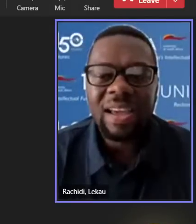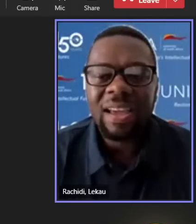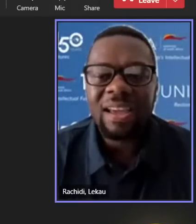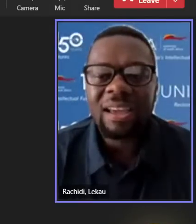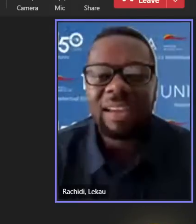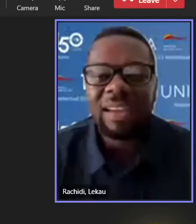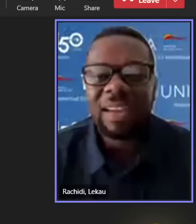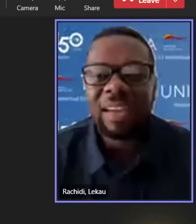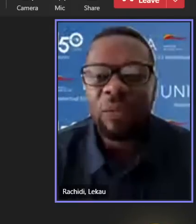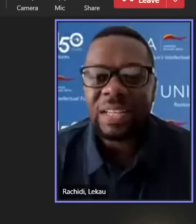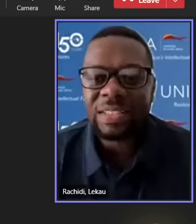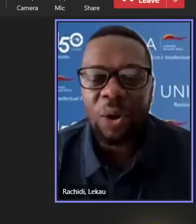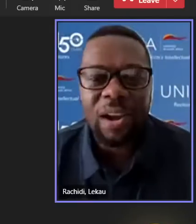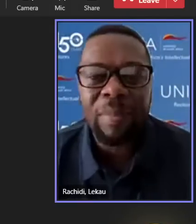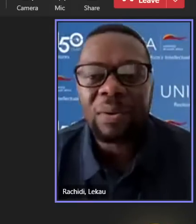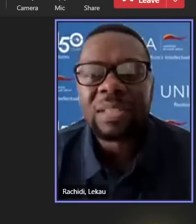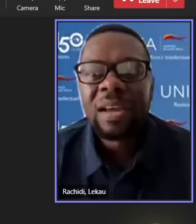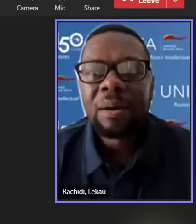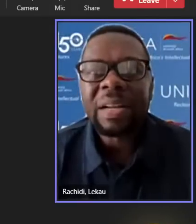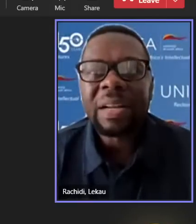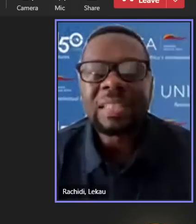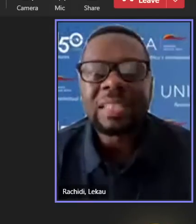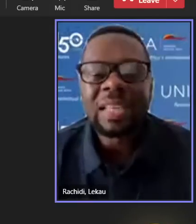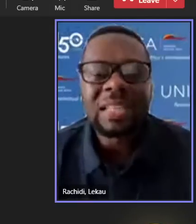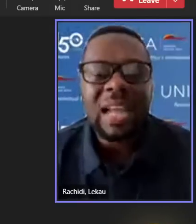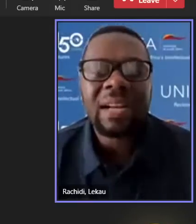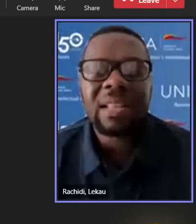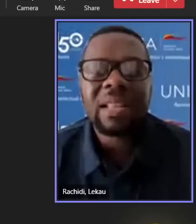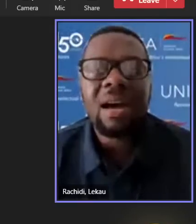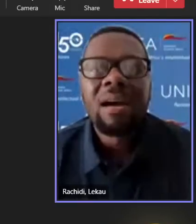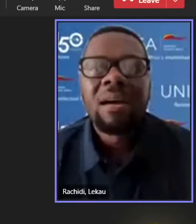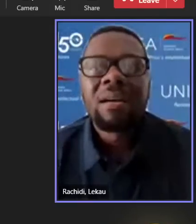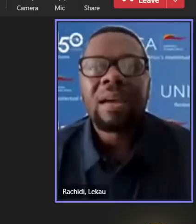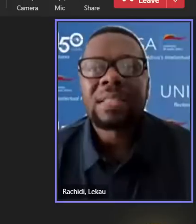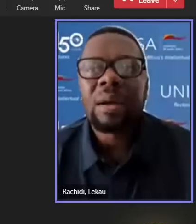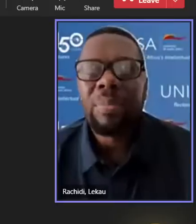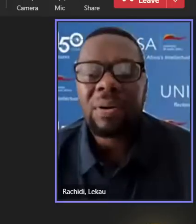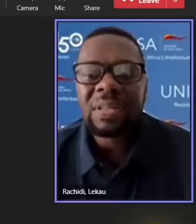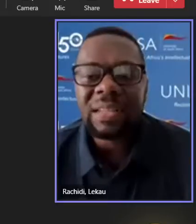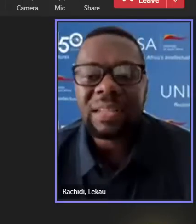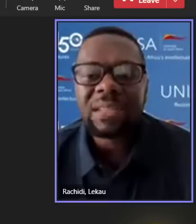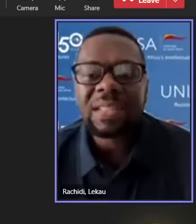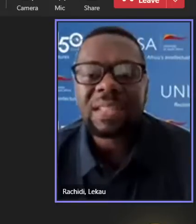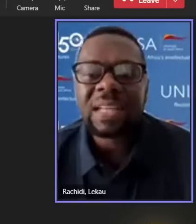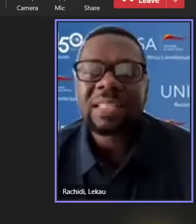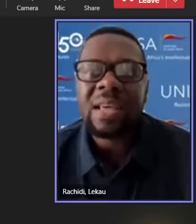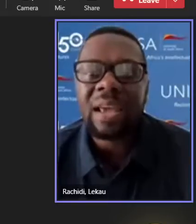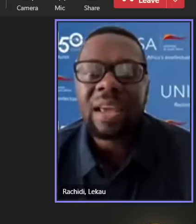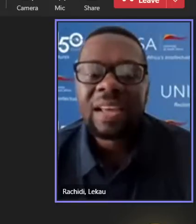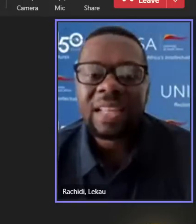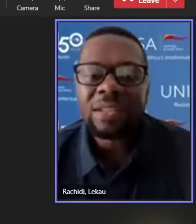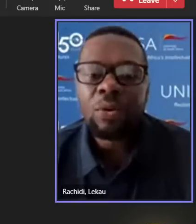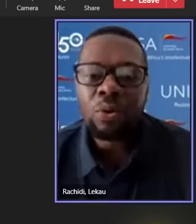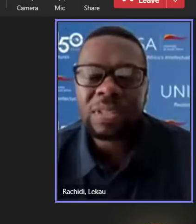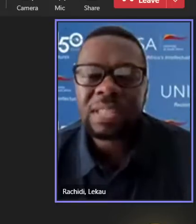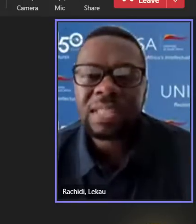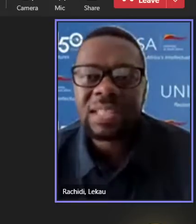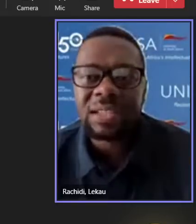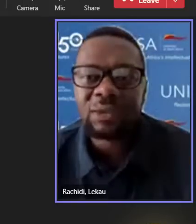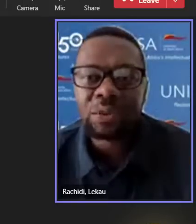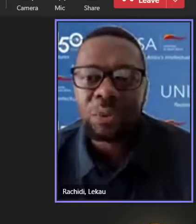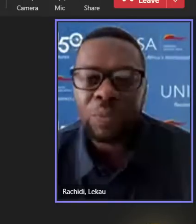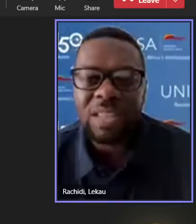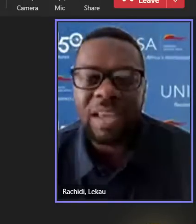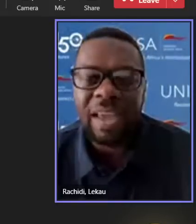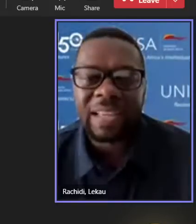it and what it's all about, but it's yet another support service that is there that